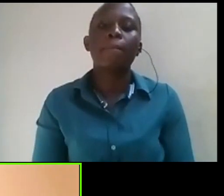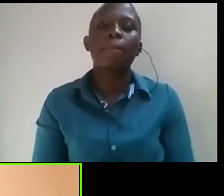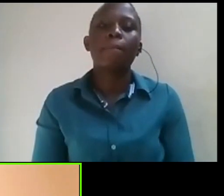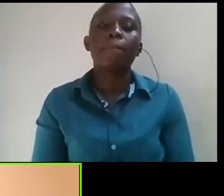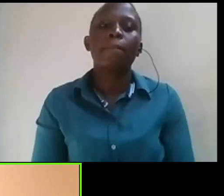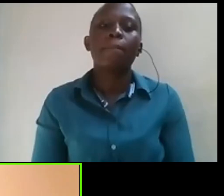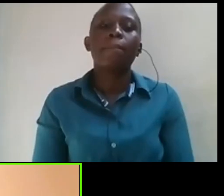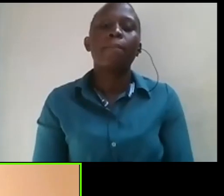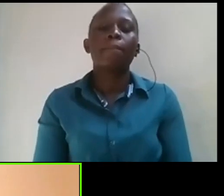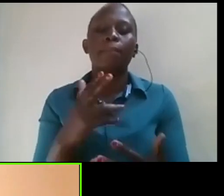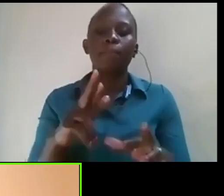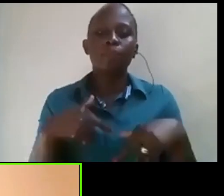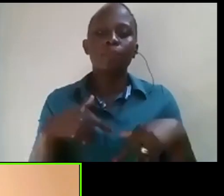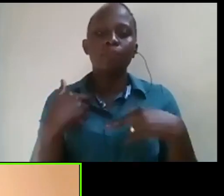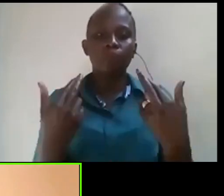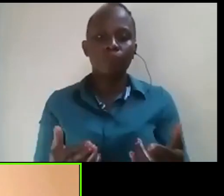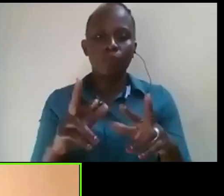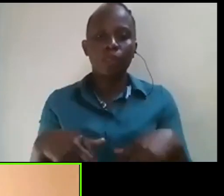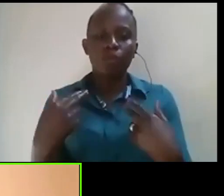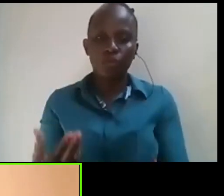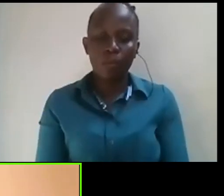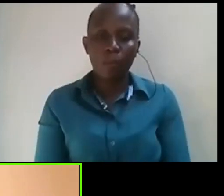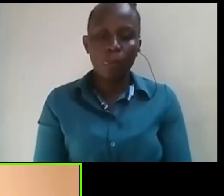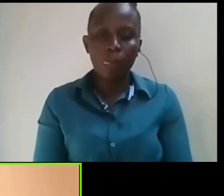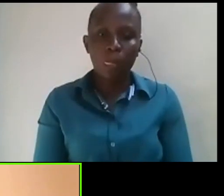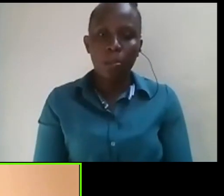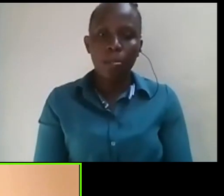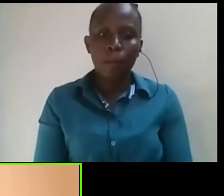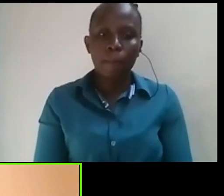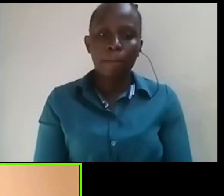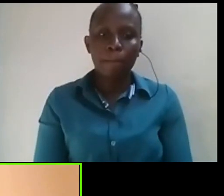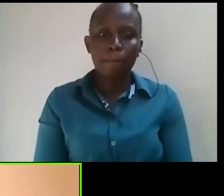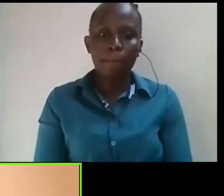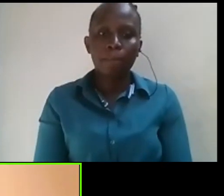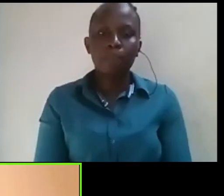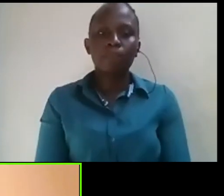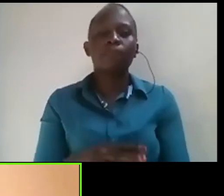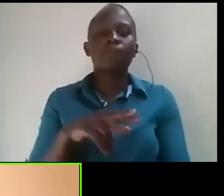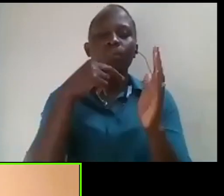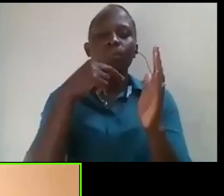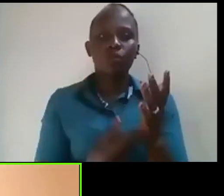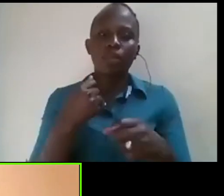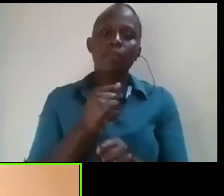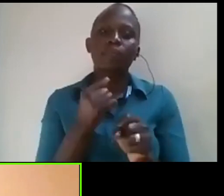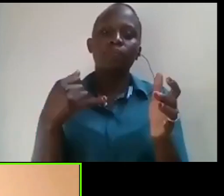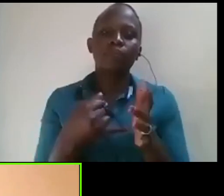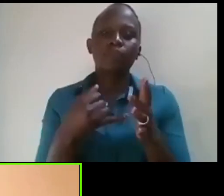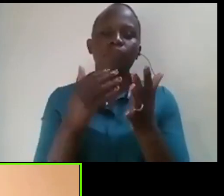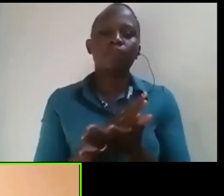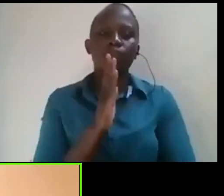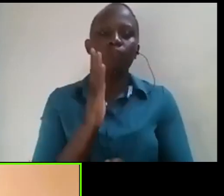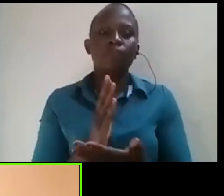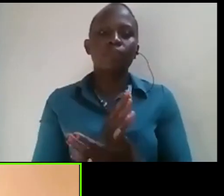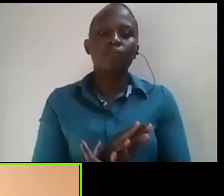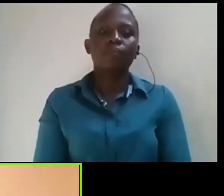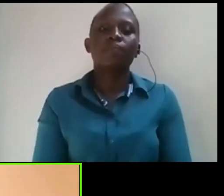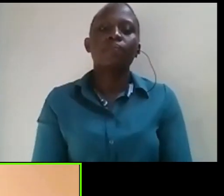study, which actually most of the time we also make this kind of mistakes, is